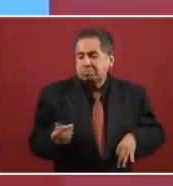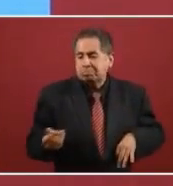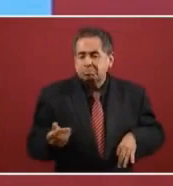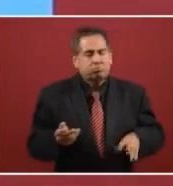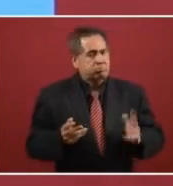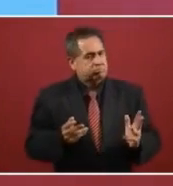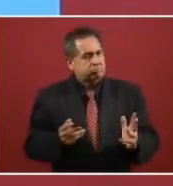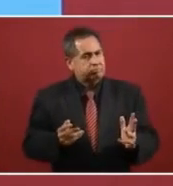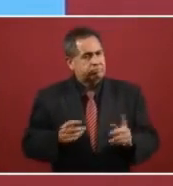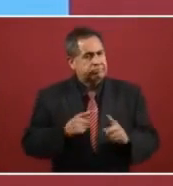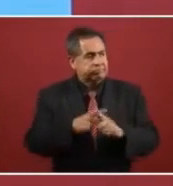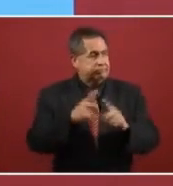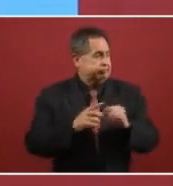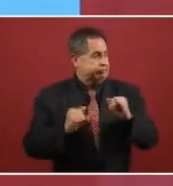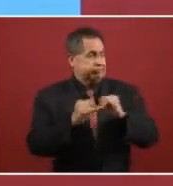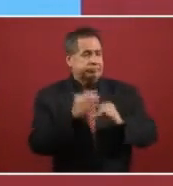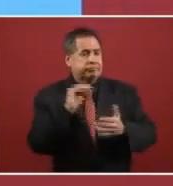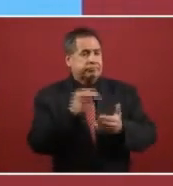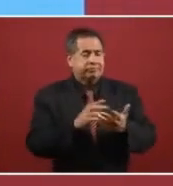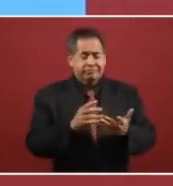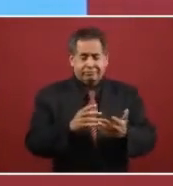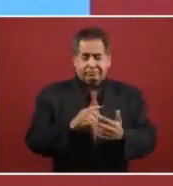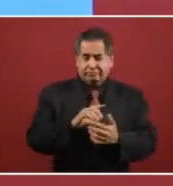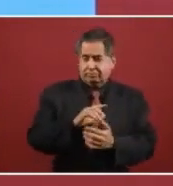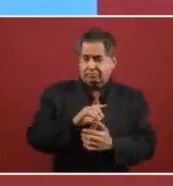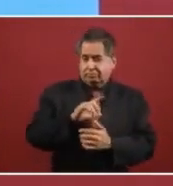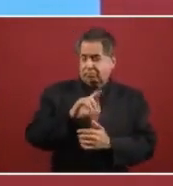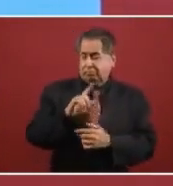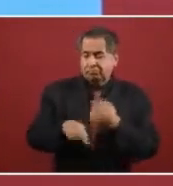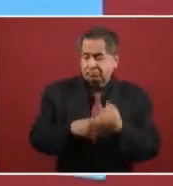government agencies, and at the end